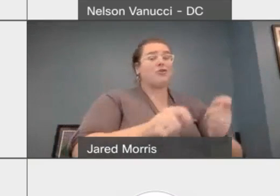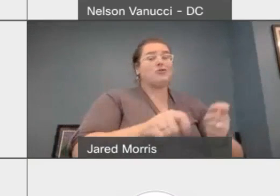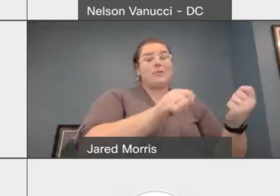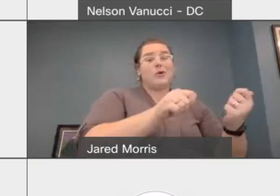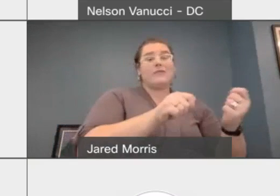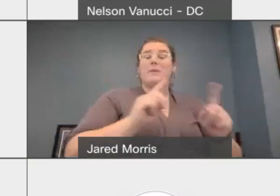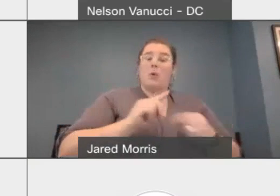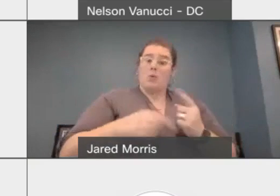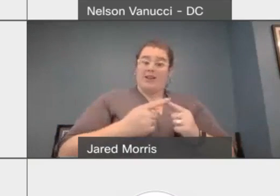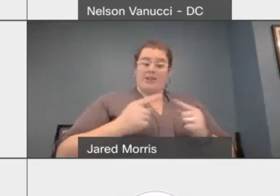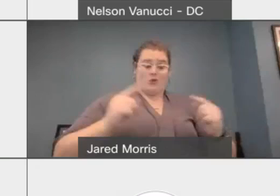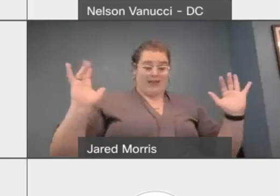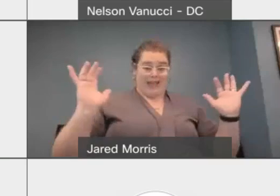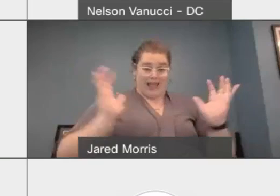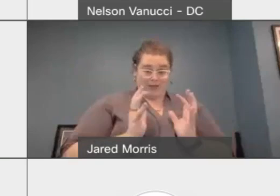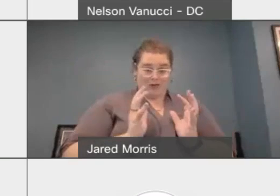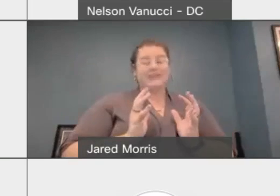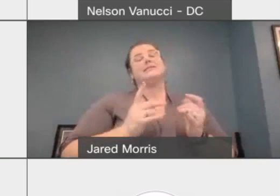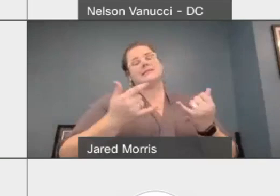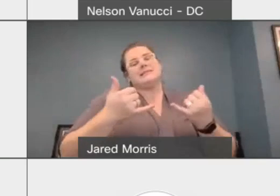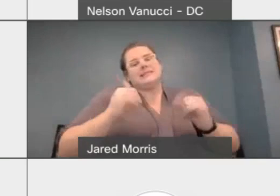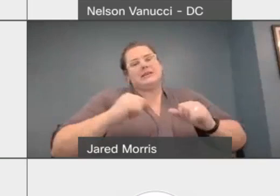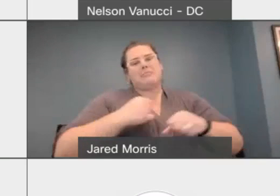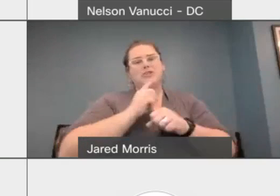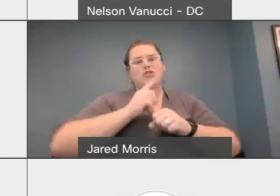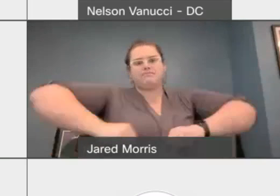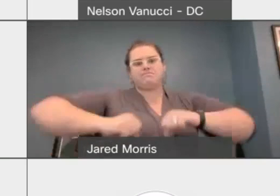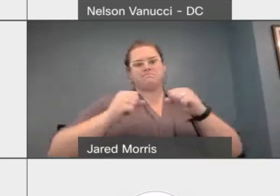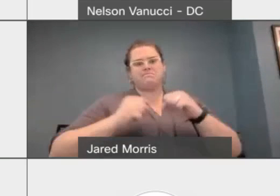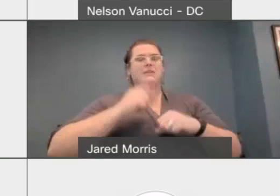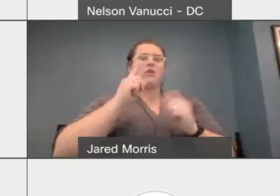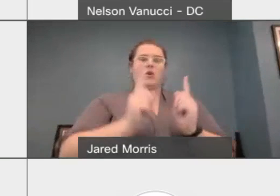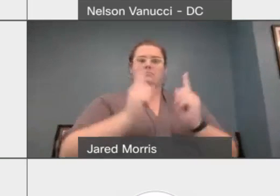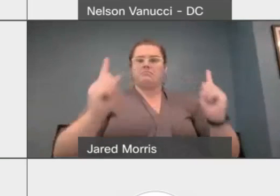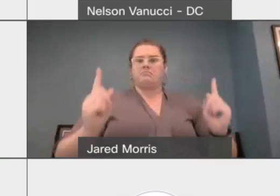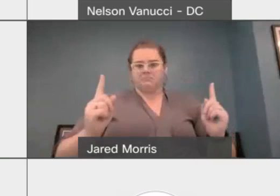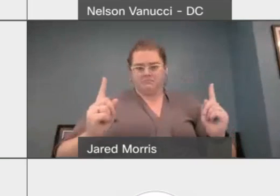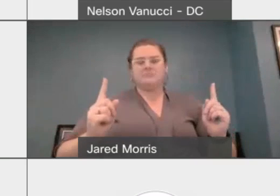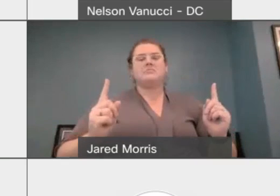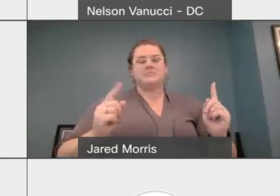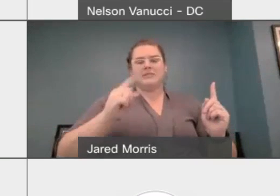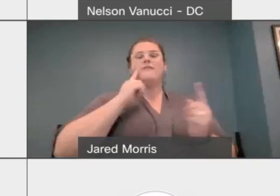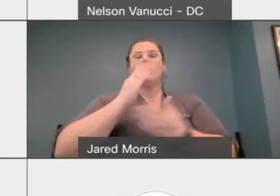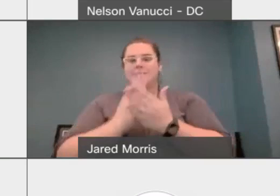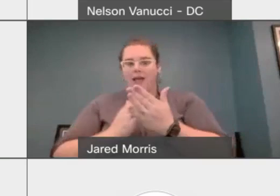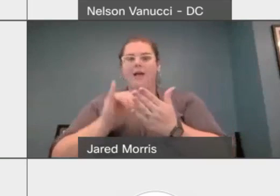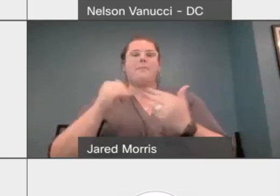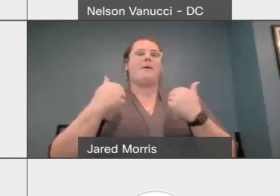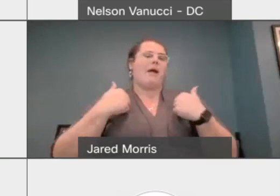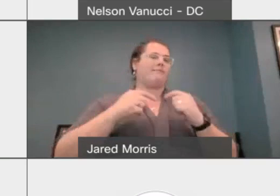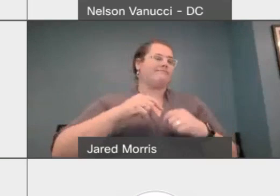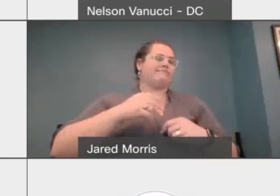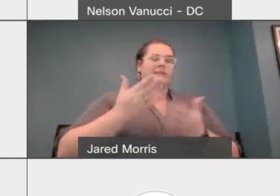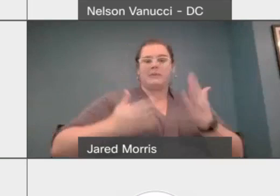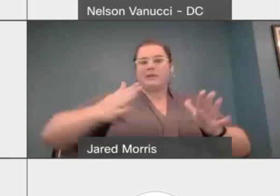should allow for social distancing if it's necessary for those that have gatherings with unvaccinated